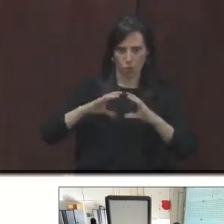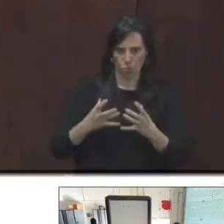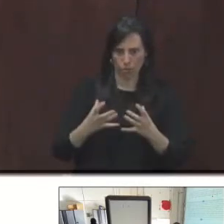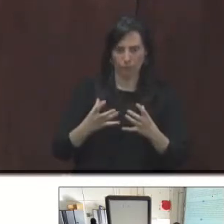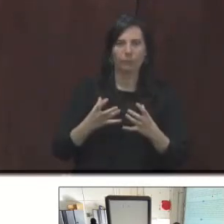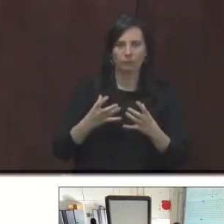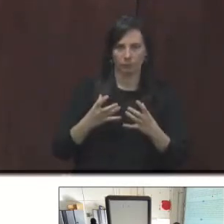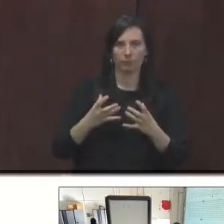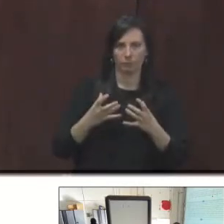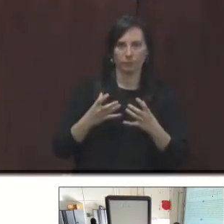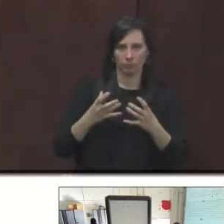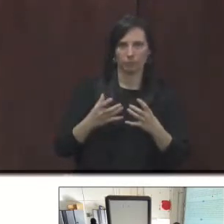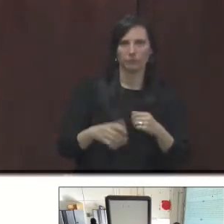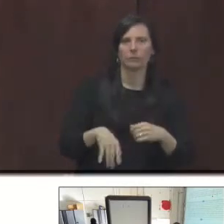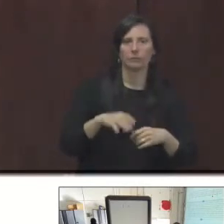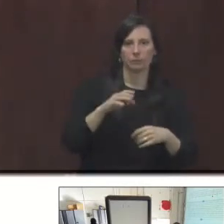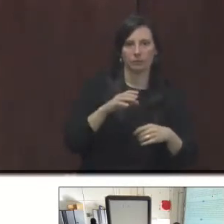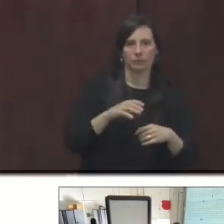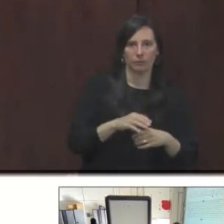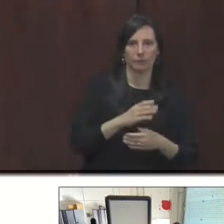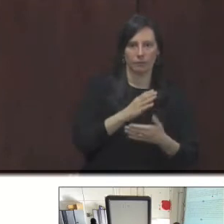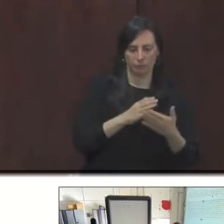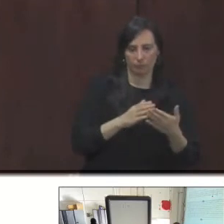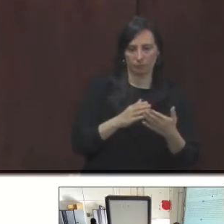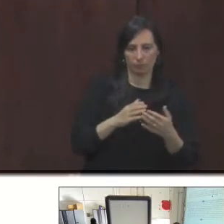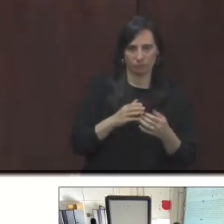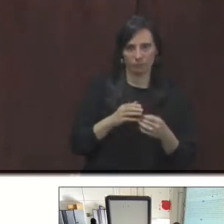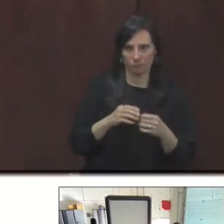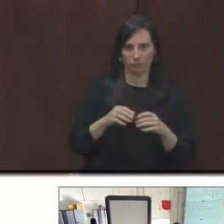phases advance to phase 1B2 and then phase 2.